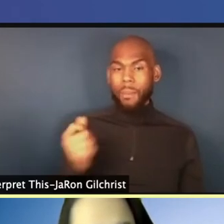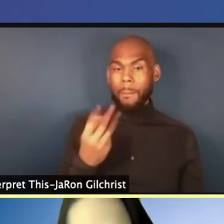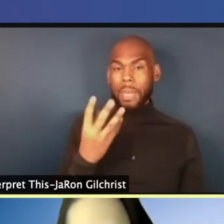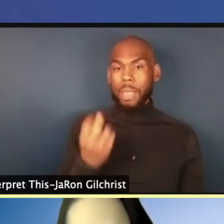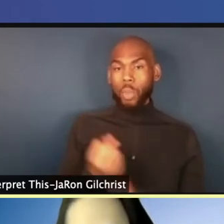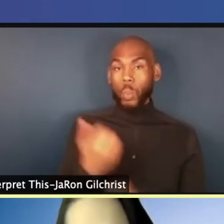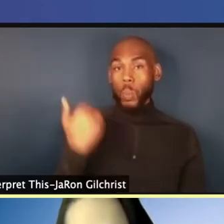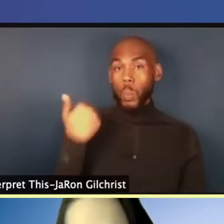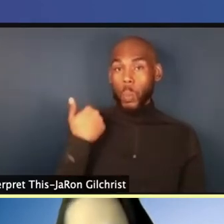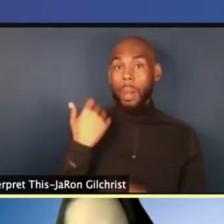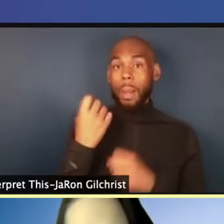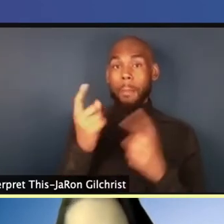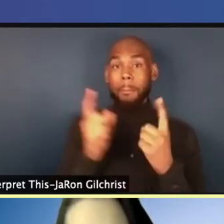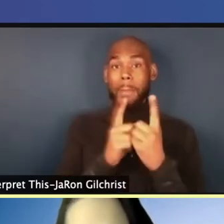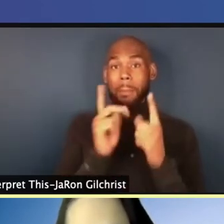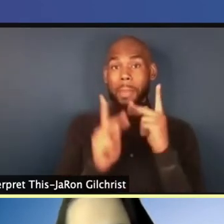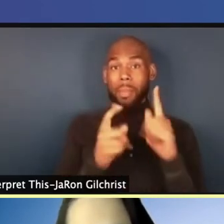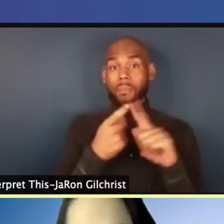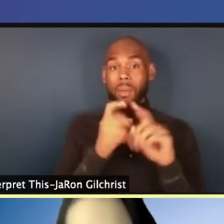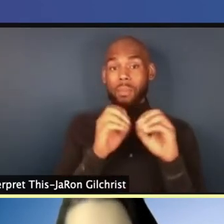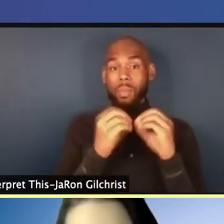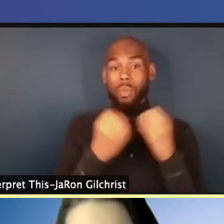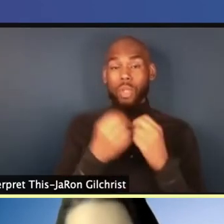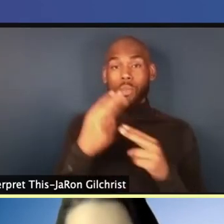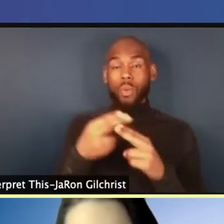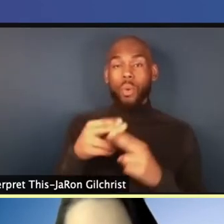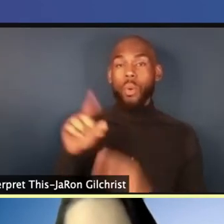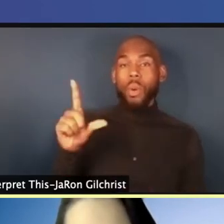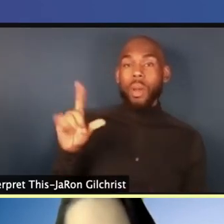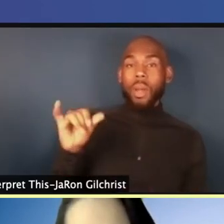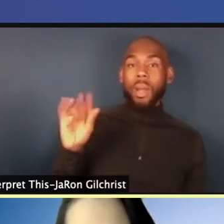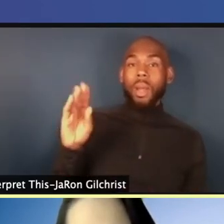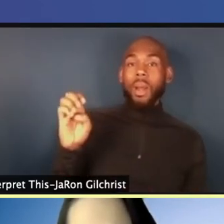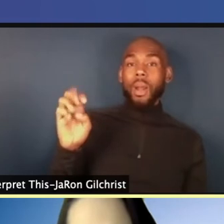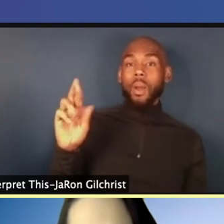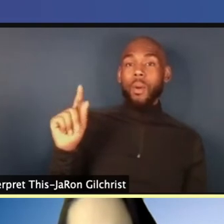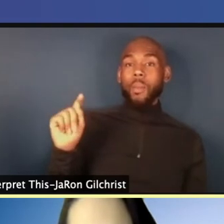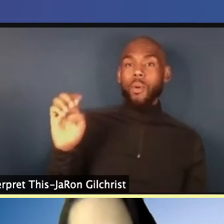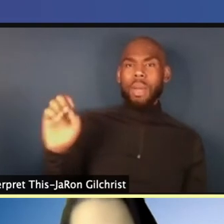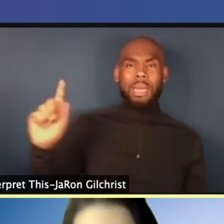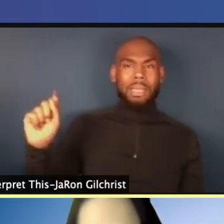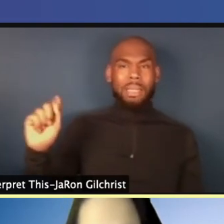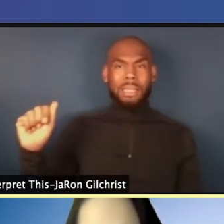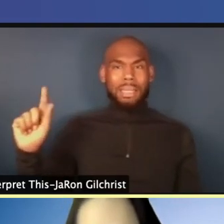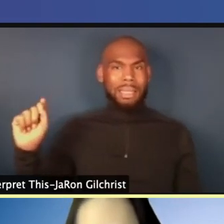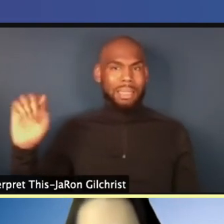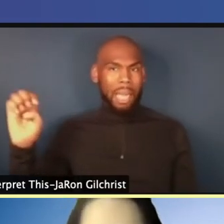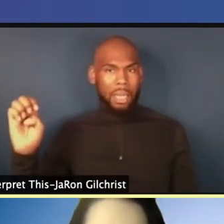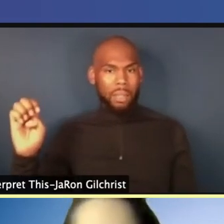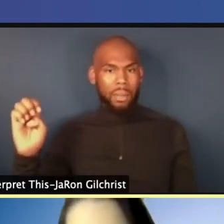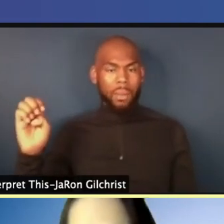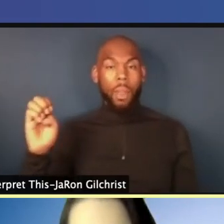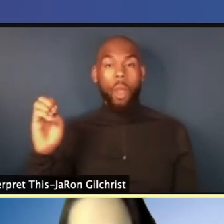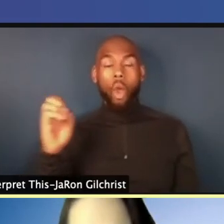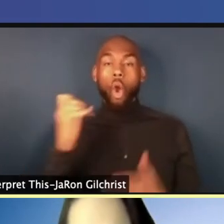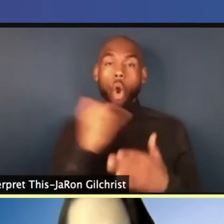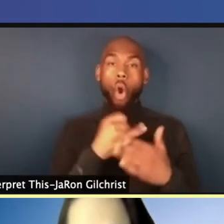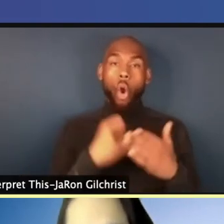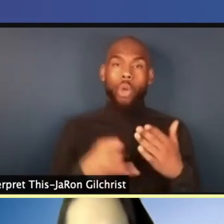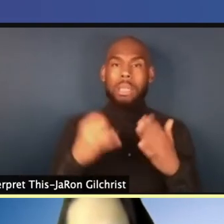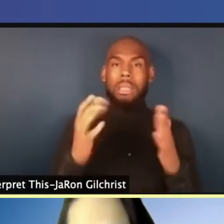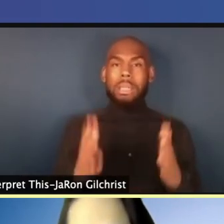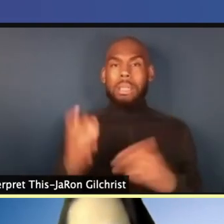met some folks from an organization called Liberate Tate. and that was a group of artist activist organizers